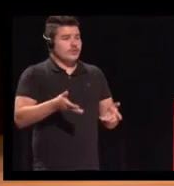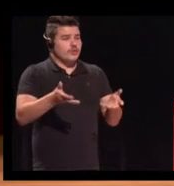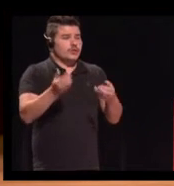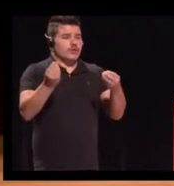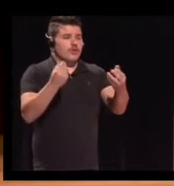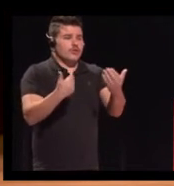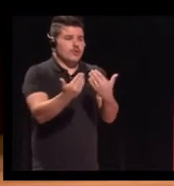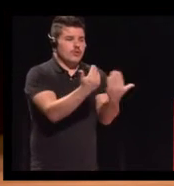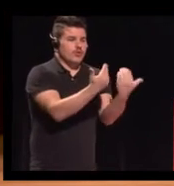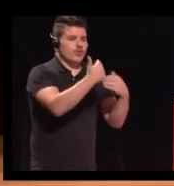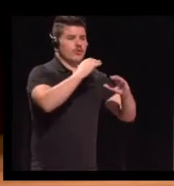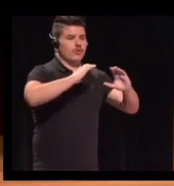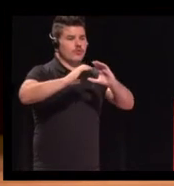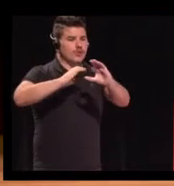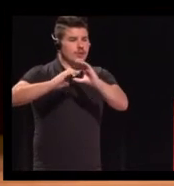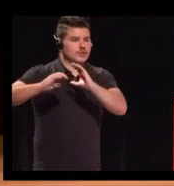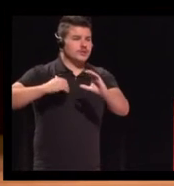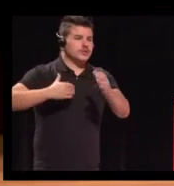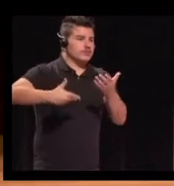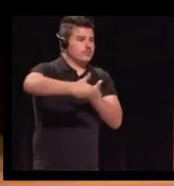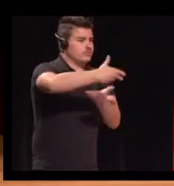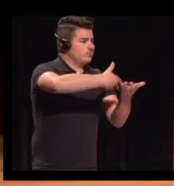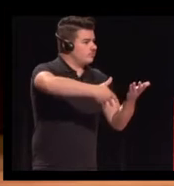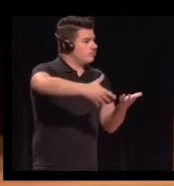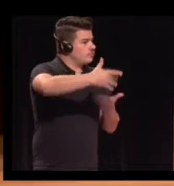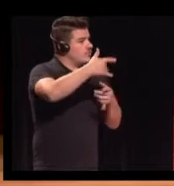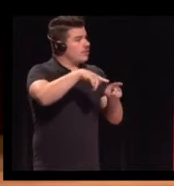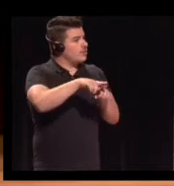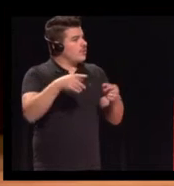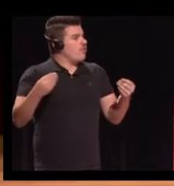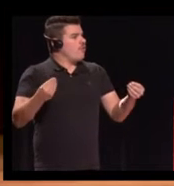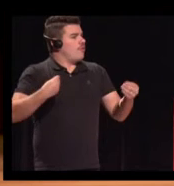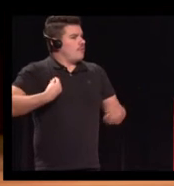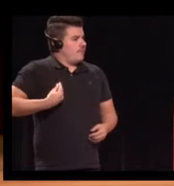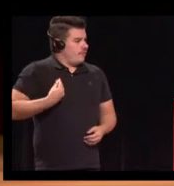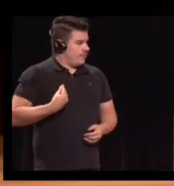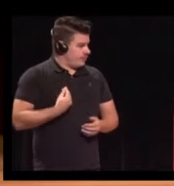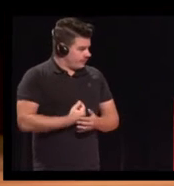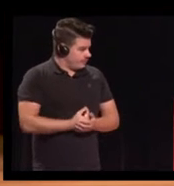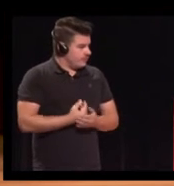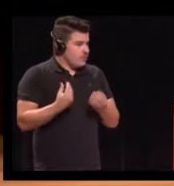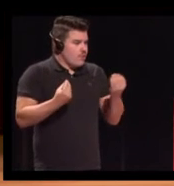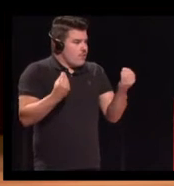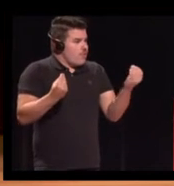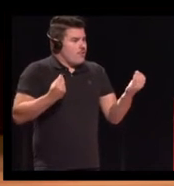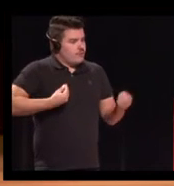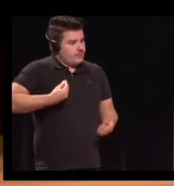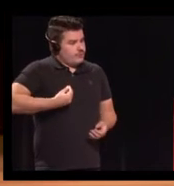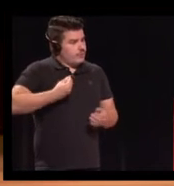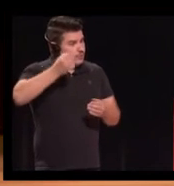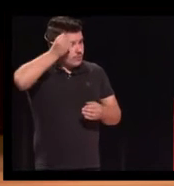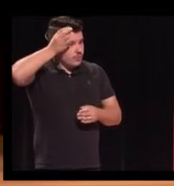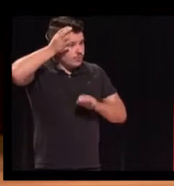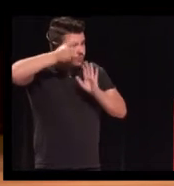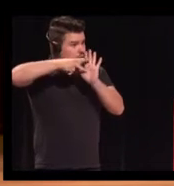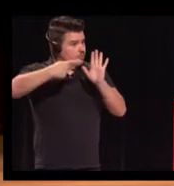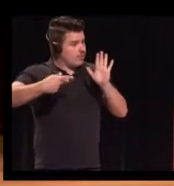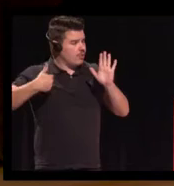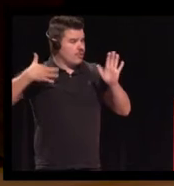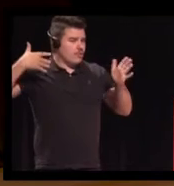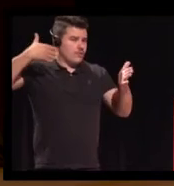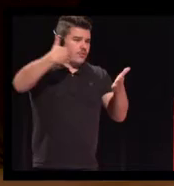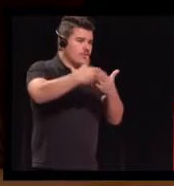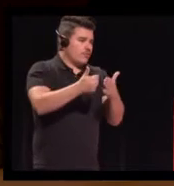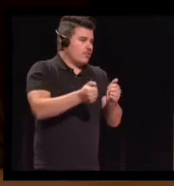other, the way we also live, the way culture happens in our societies.